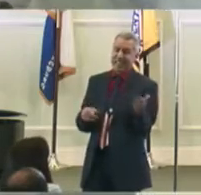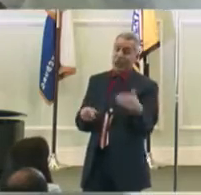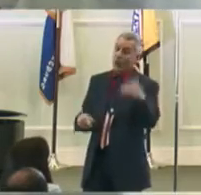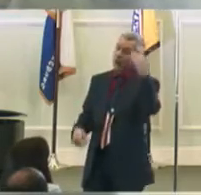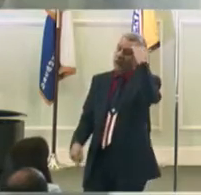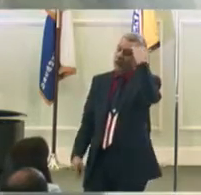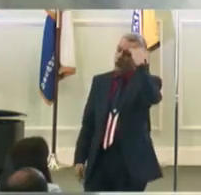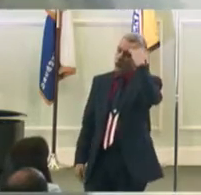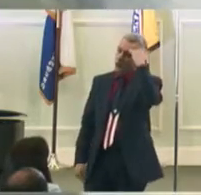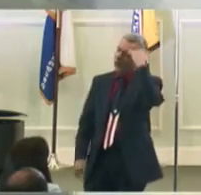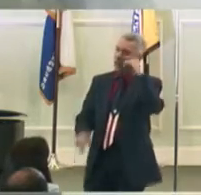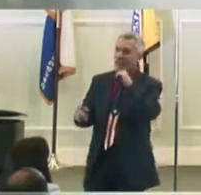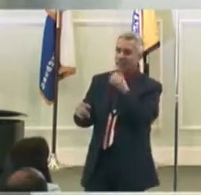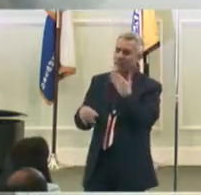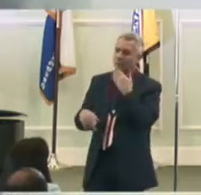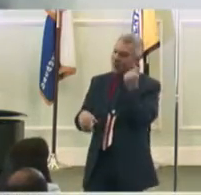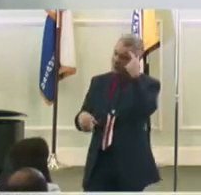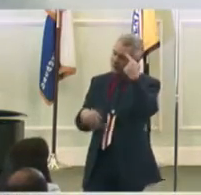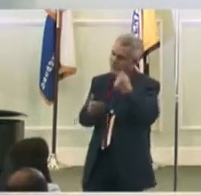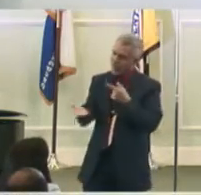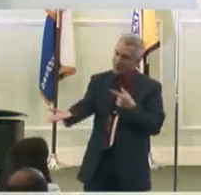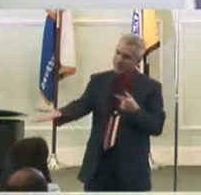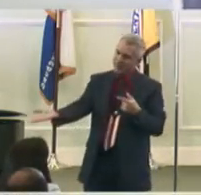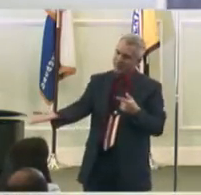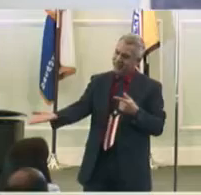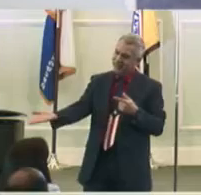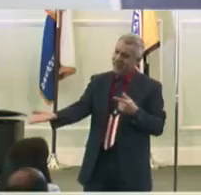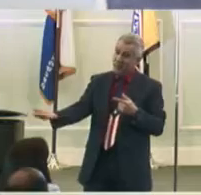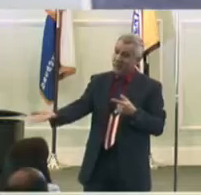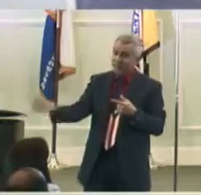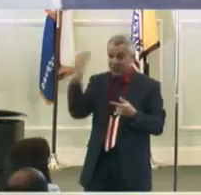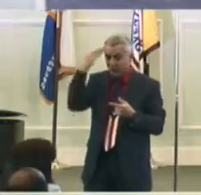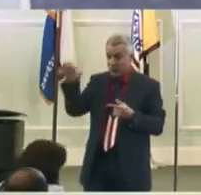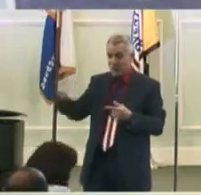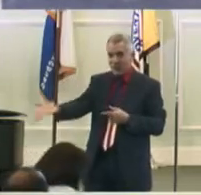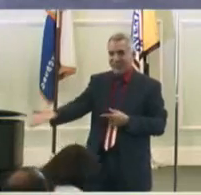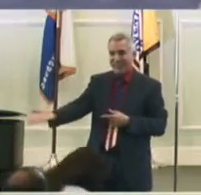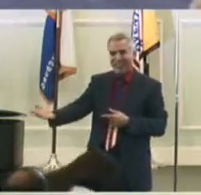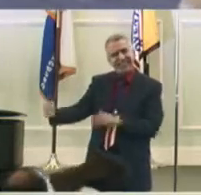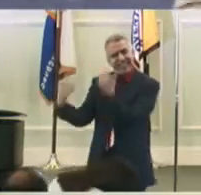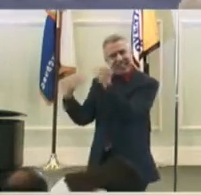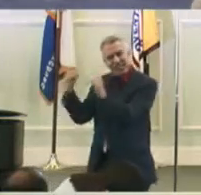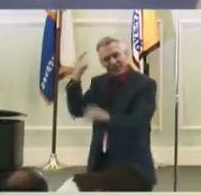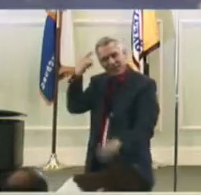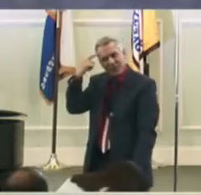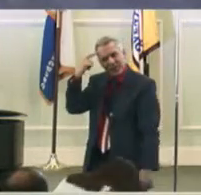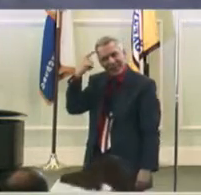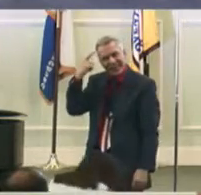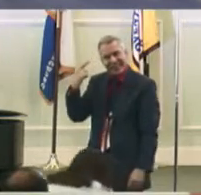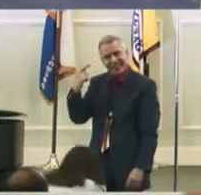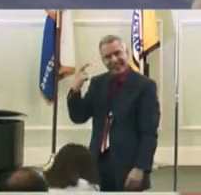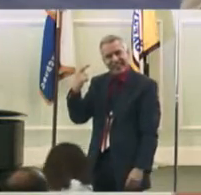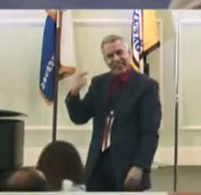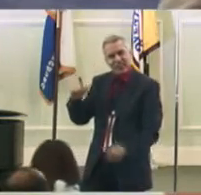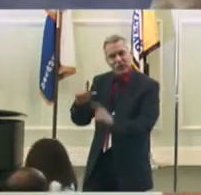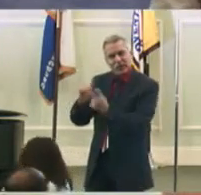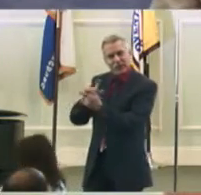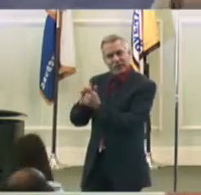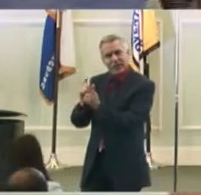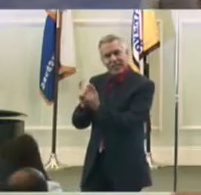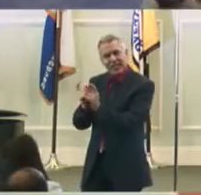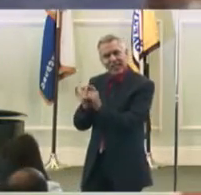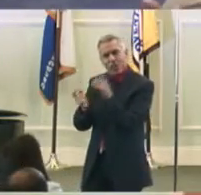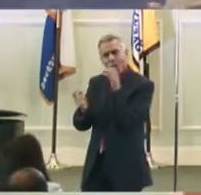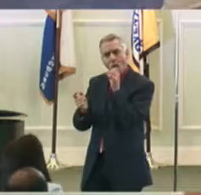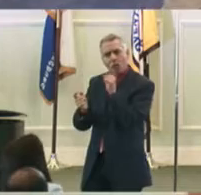is on behalf of them. You know, each of your kids, they're all different. You got to come a different way with each one. And as they get older, you can see where they're tuning you out. So